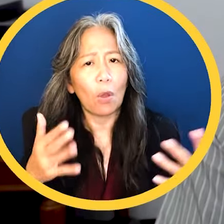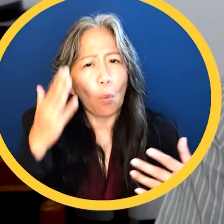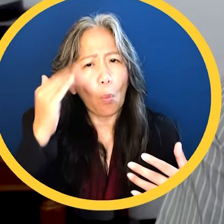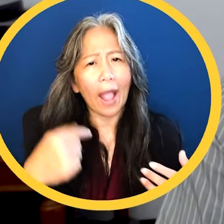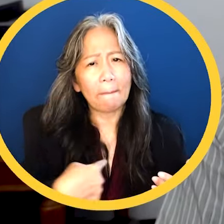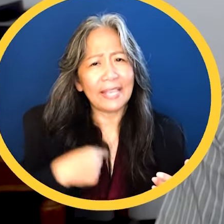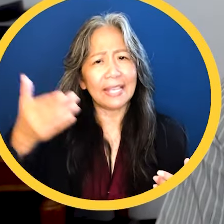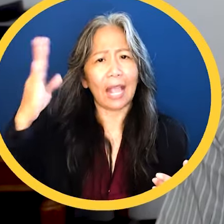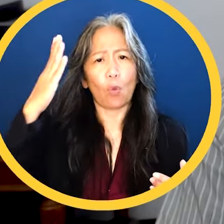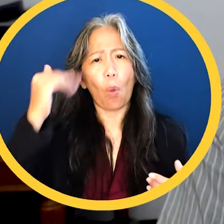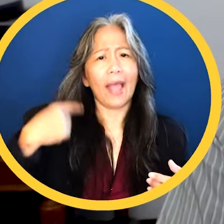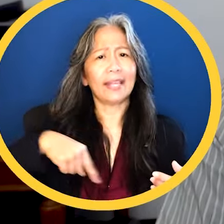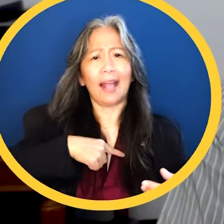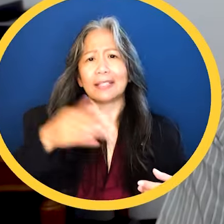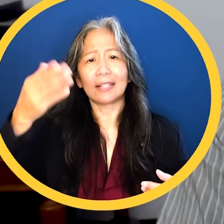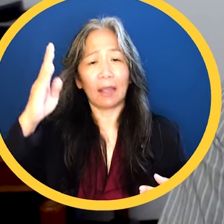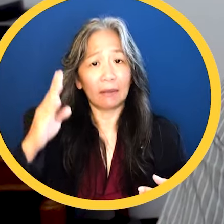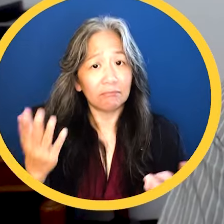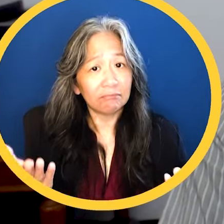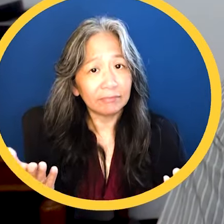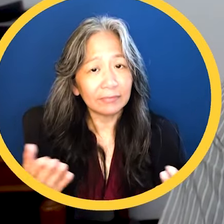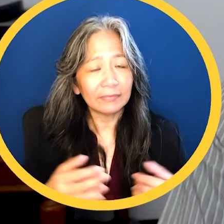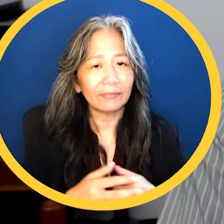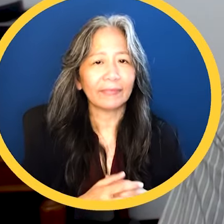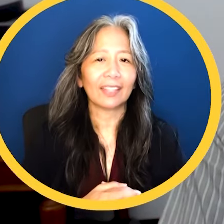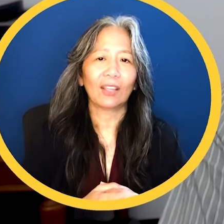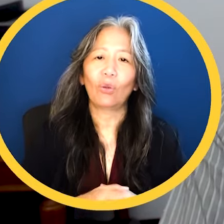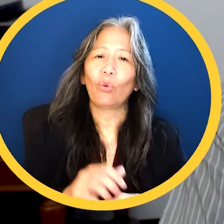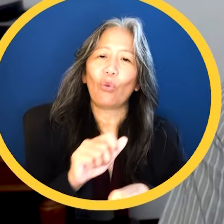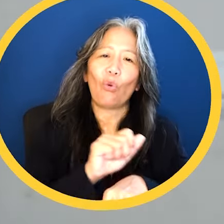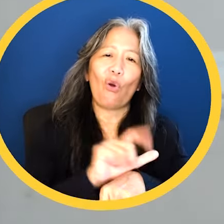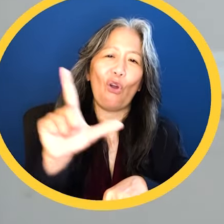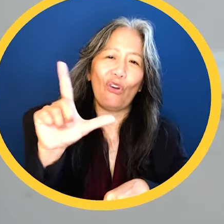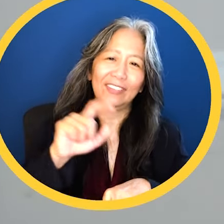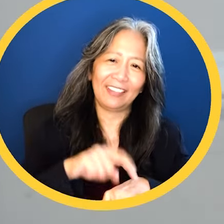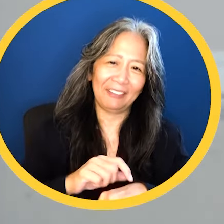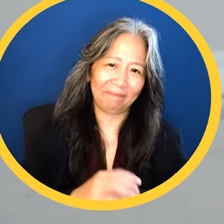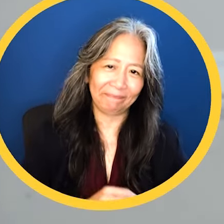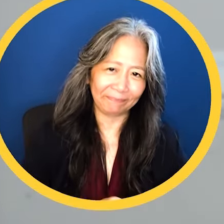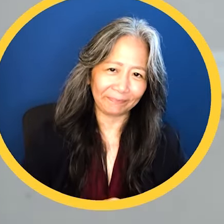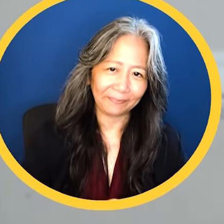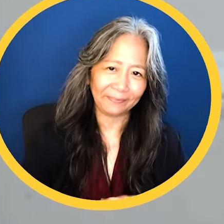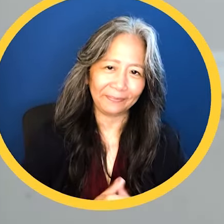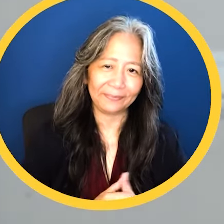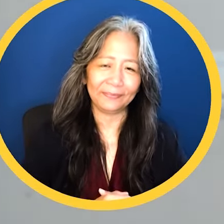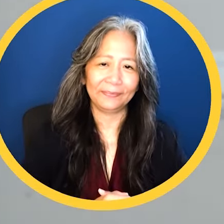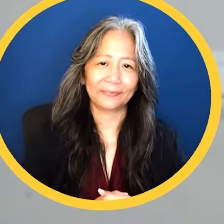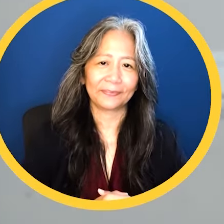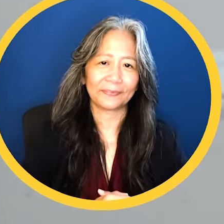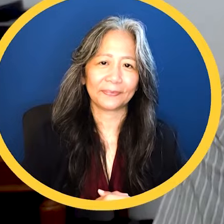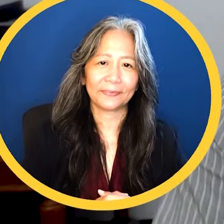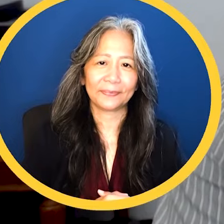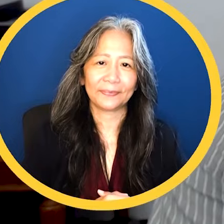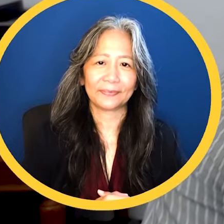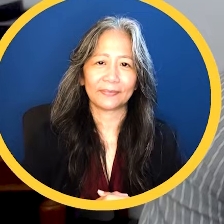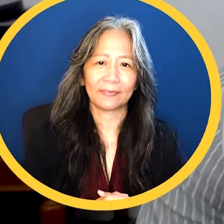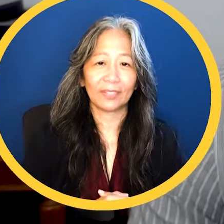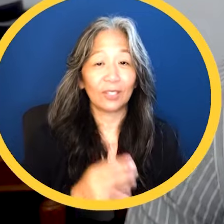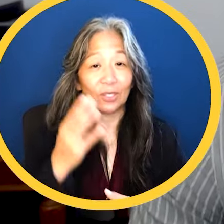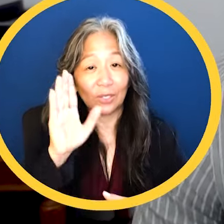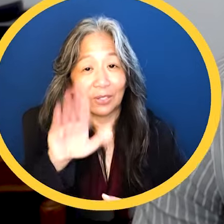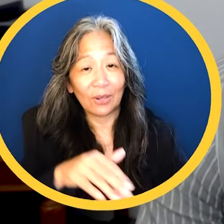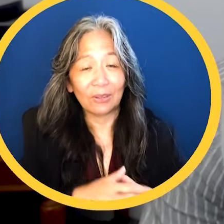me, God? Why us, God? All the time. Many times. Yeah. You know